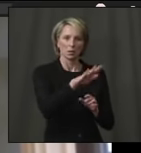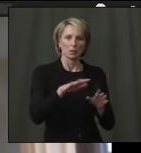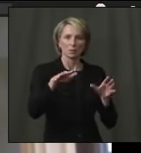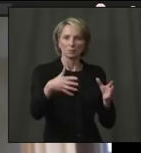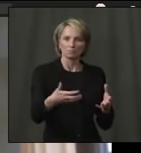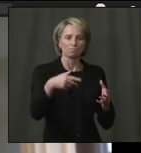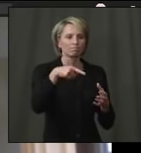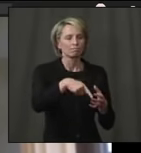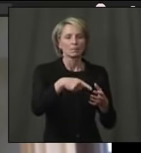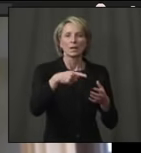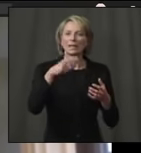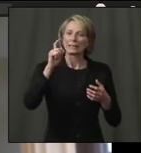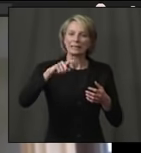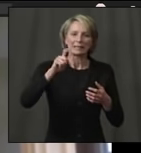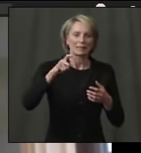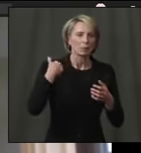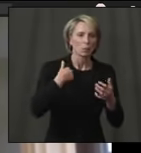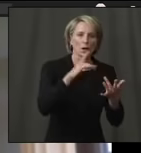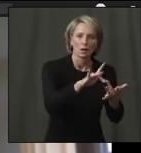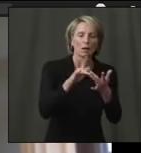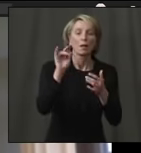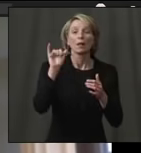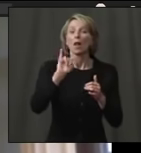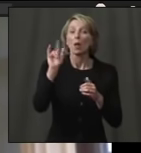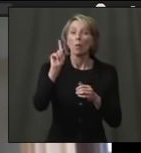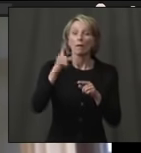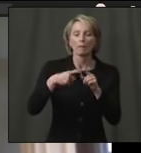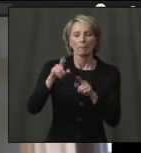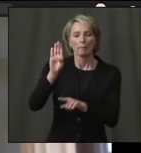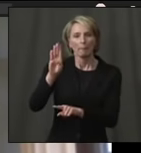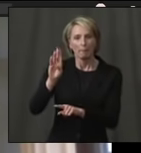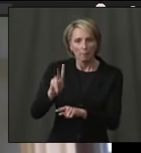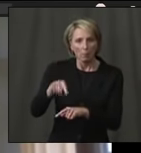include Bridgeport, Hartford, New London,